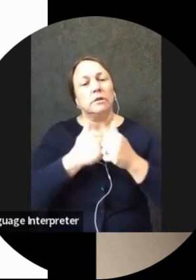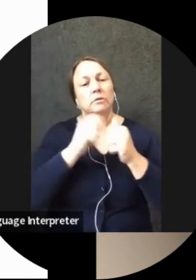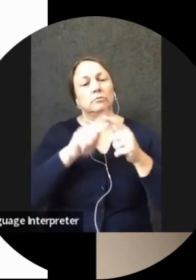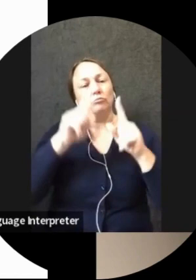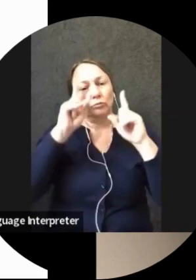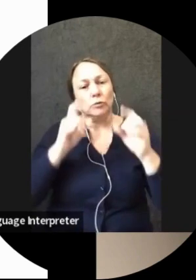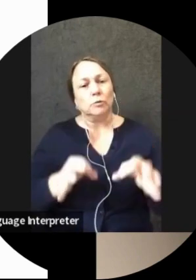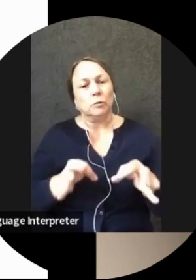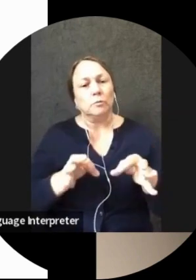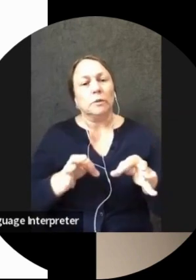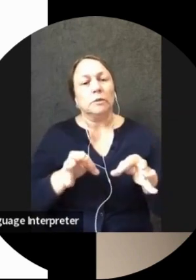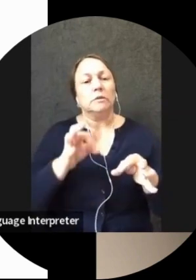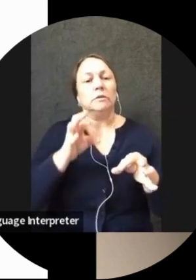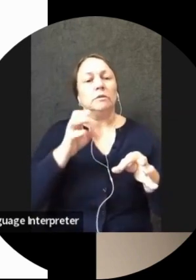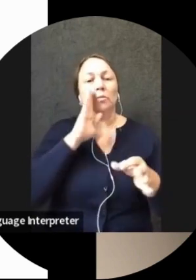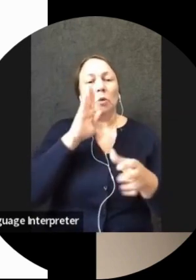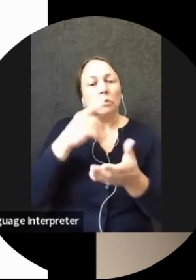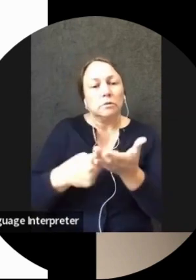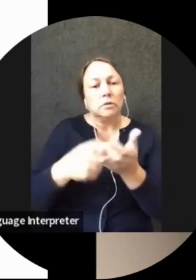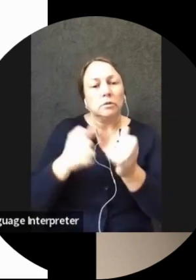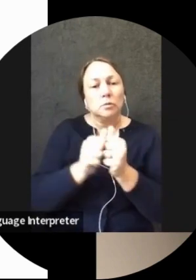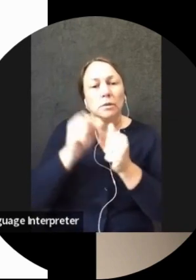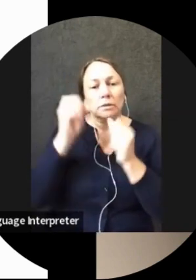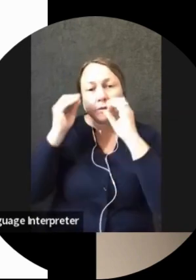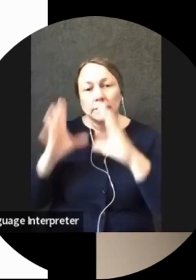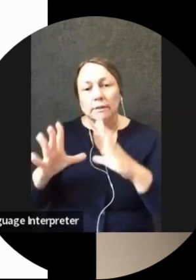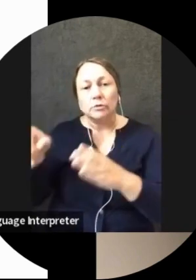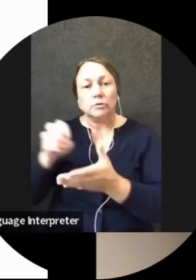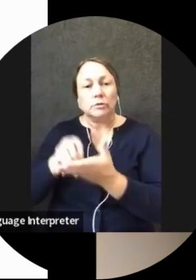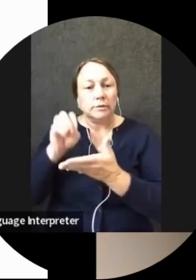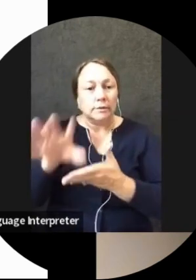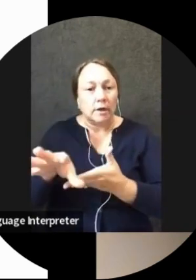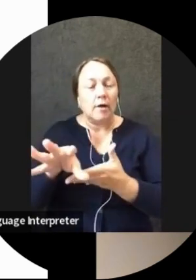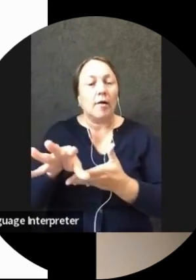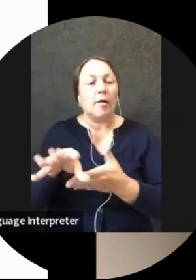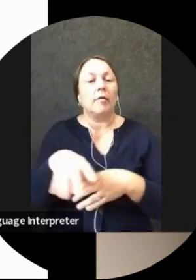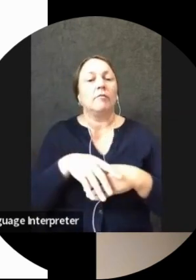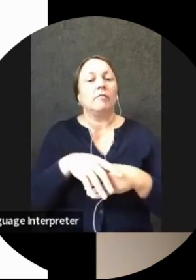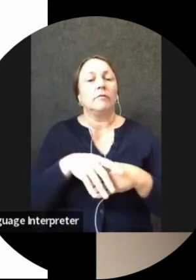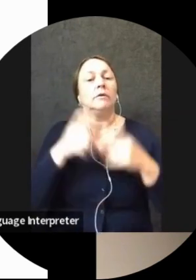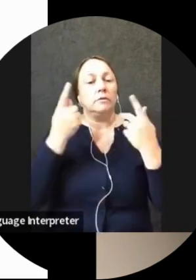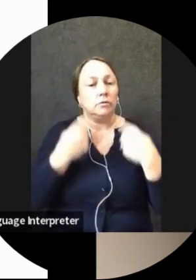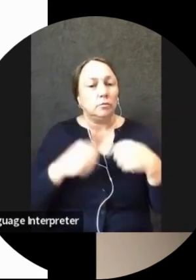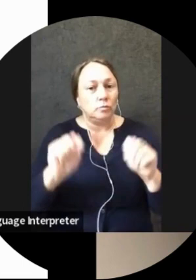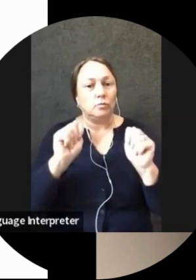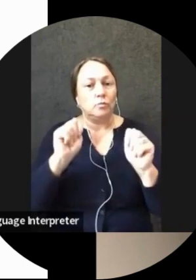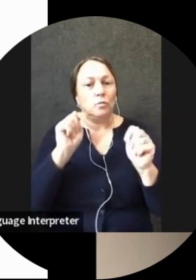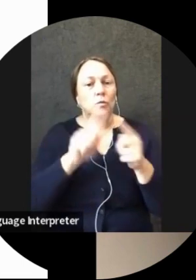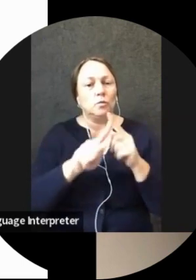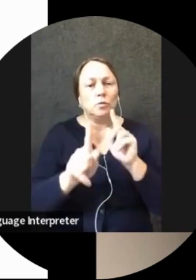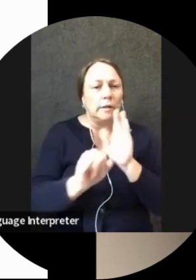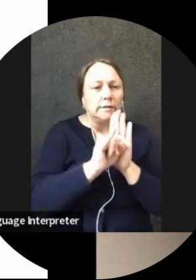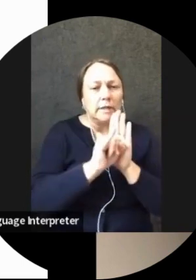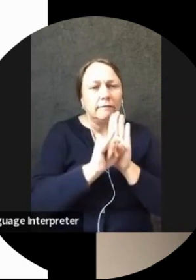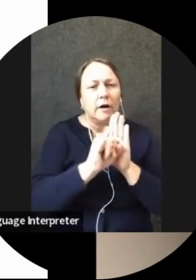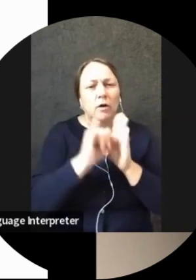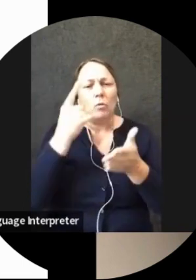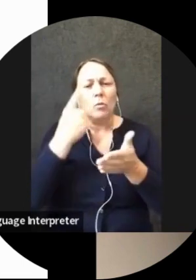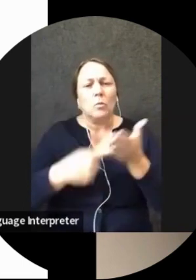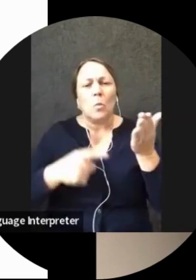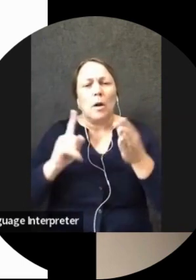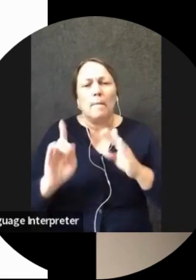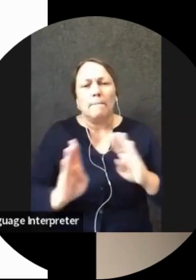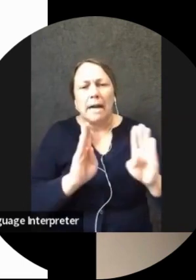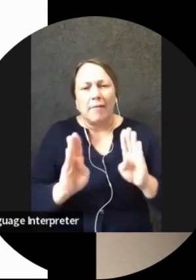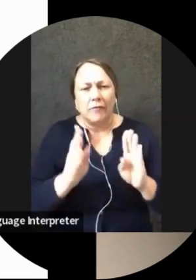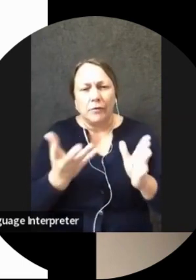and other staff, and then attempt to identify what the behavior